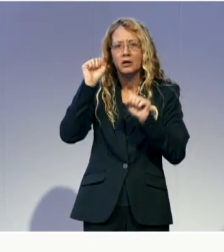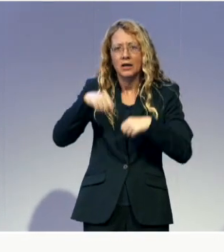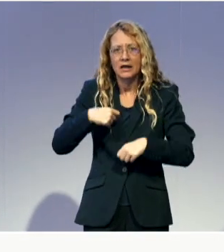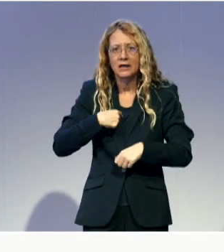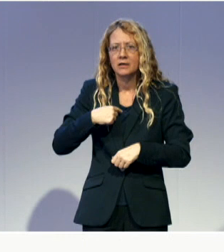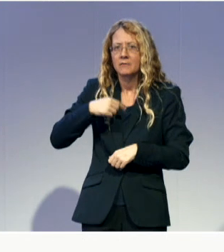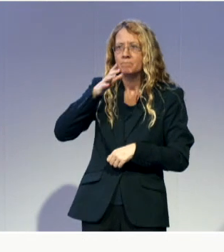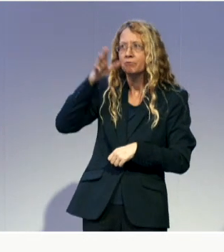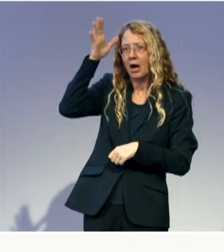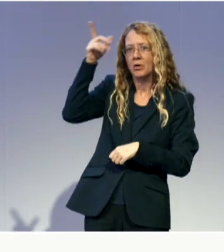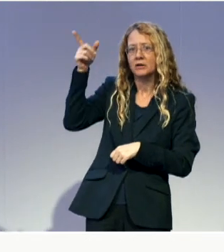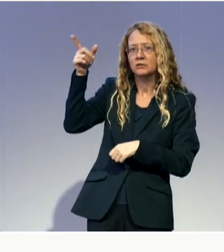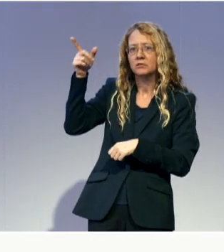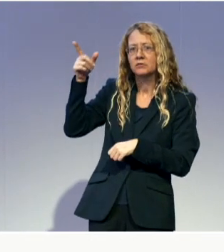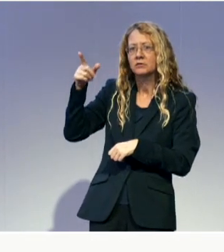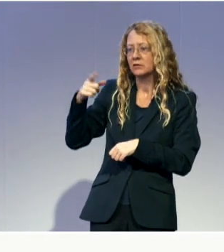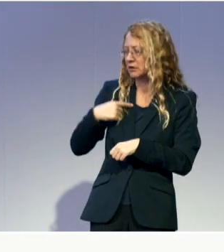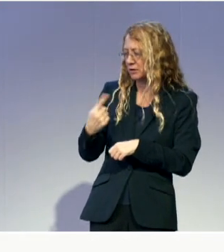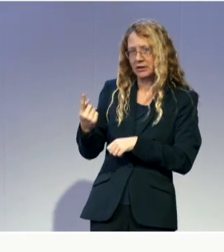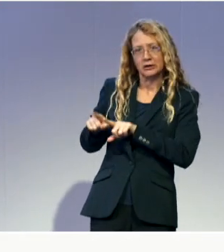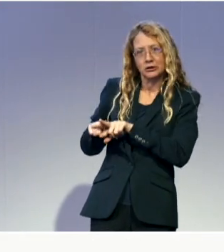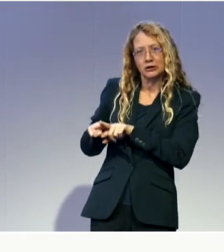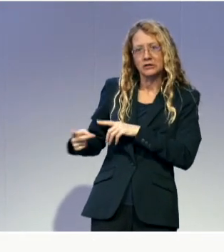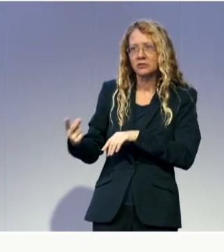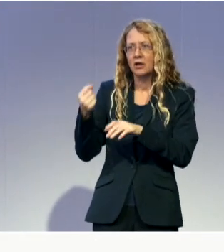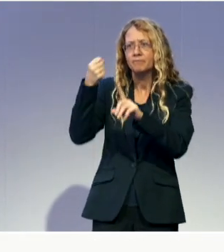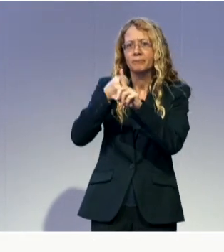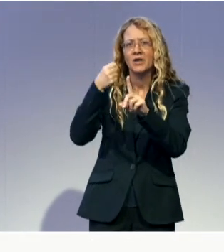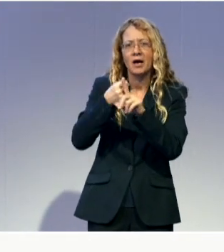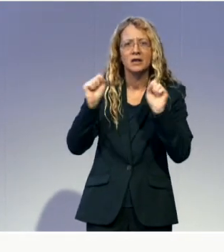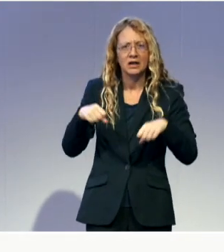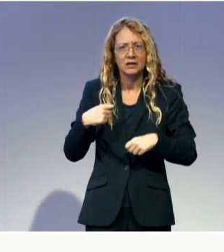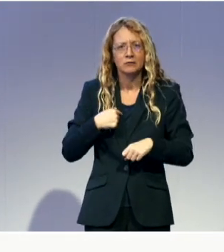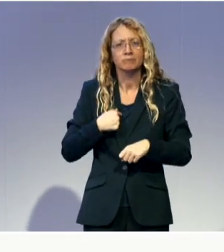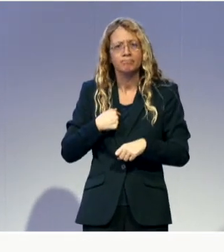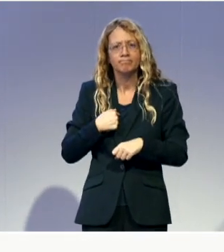the both of us by having a conversation with President